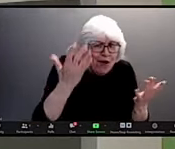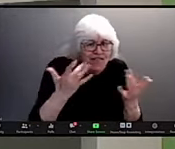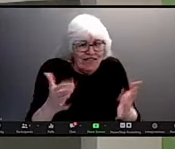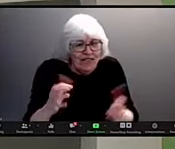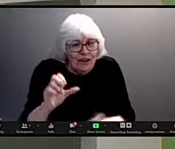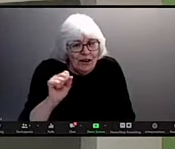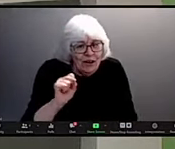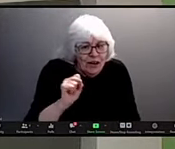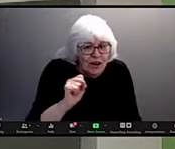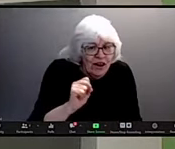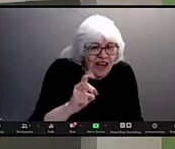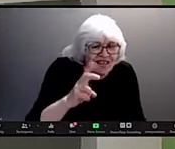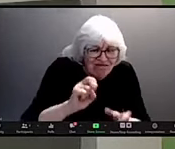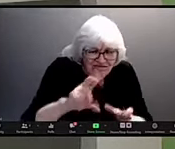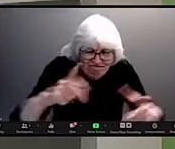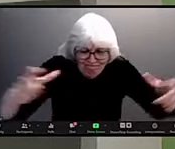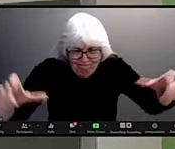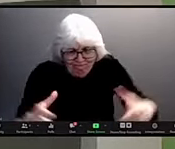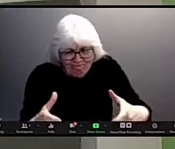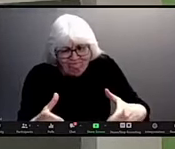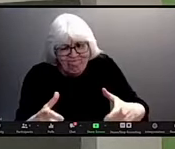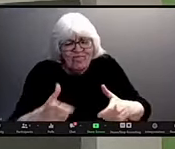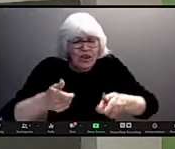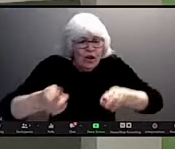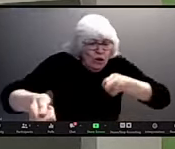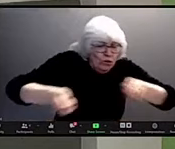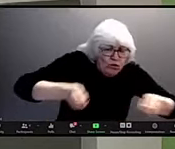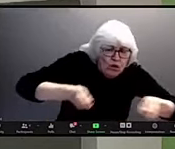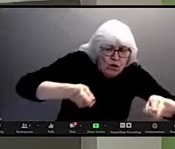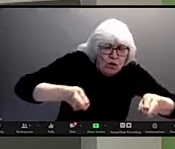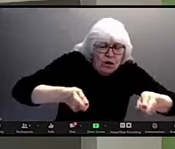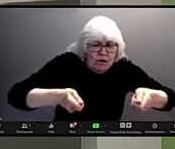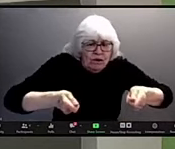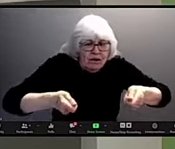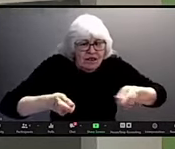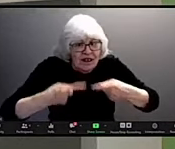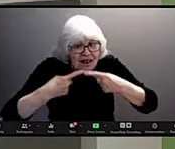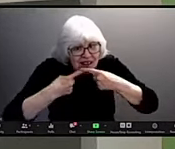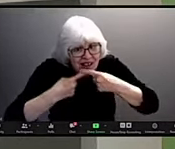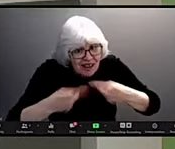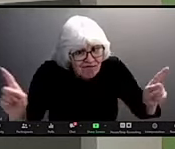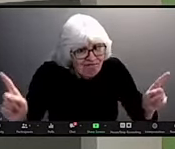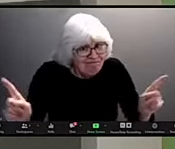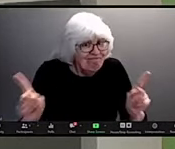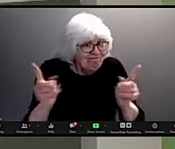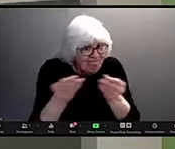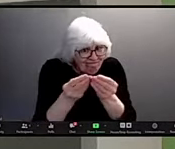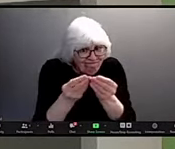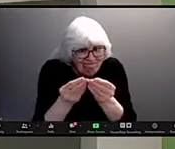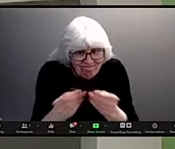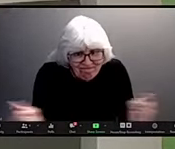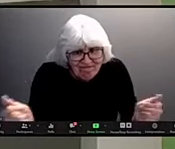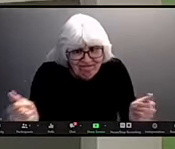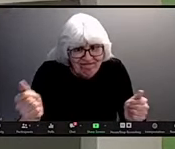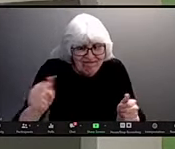controlled, but the declaration of a fire being out for such a high heat event